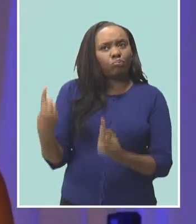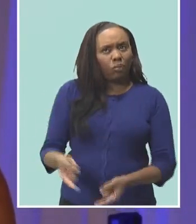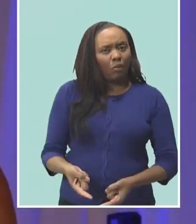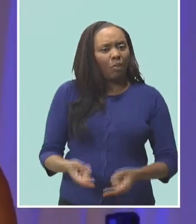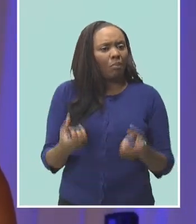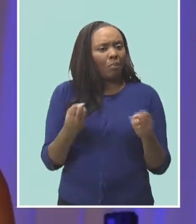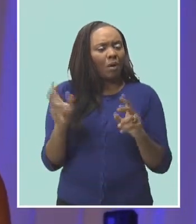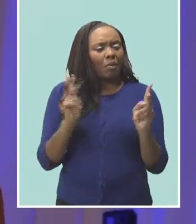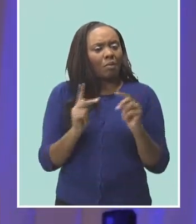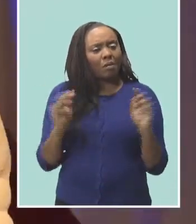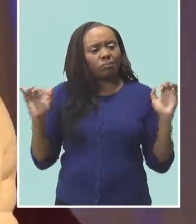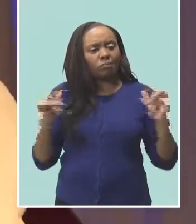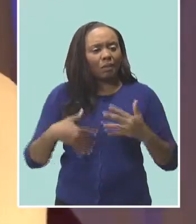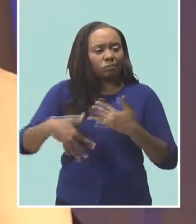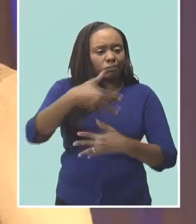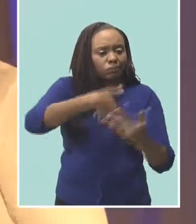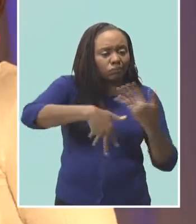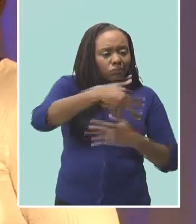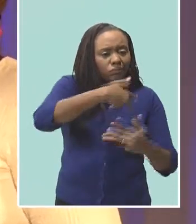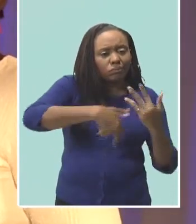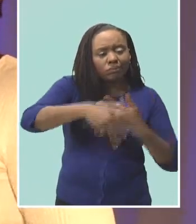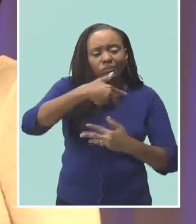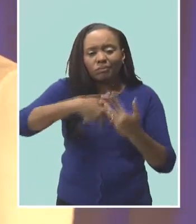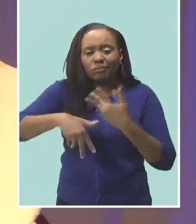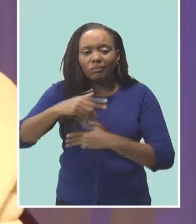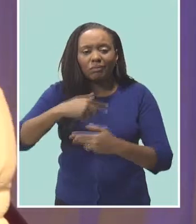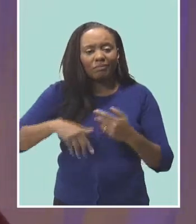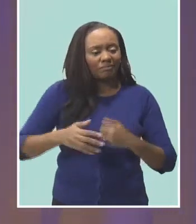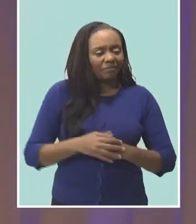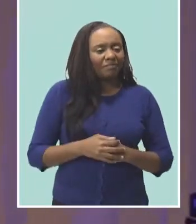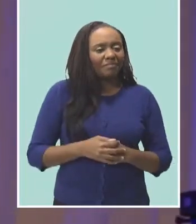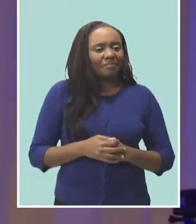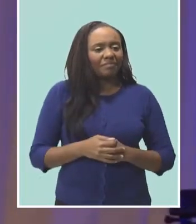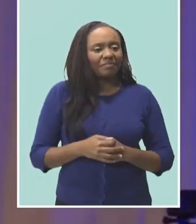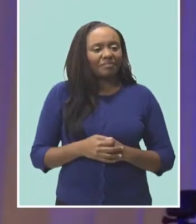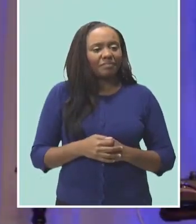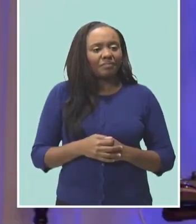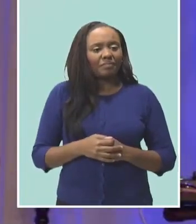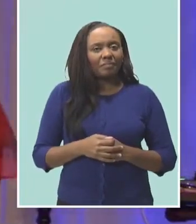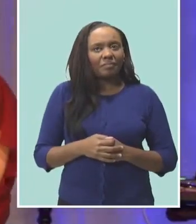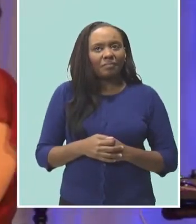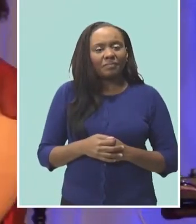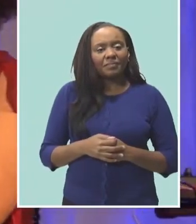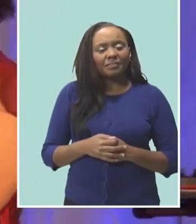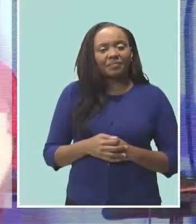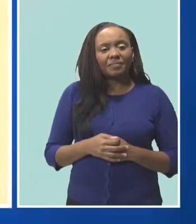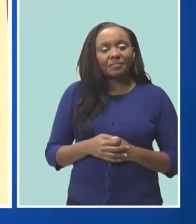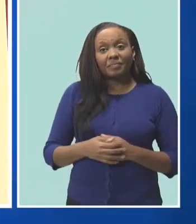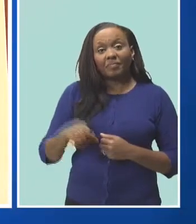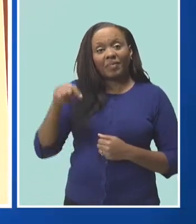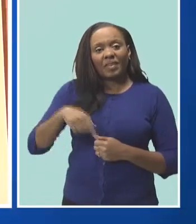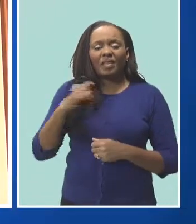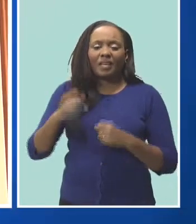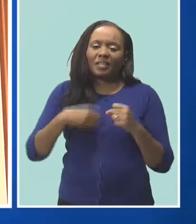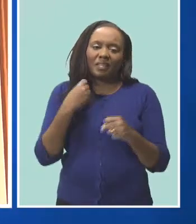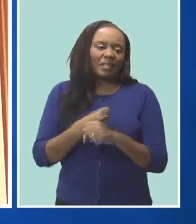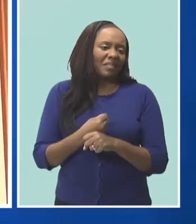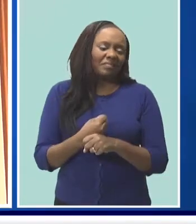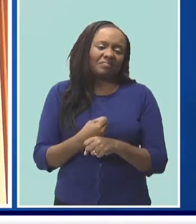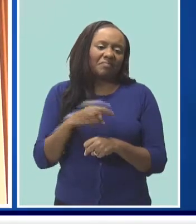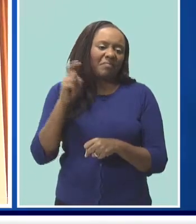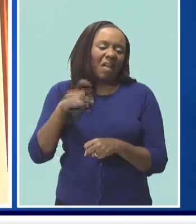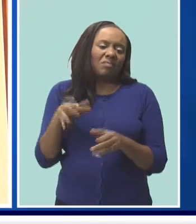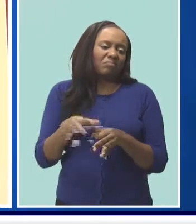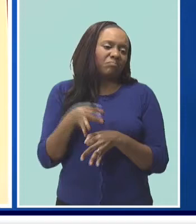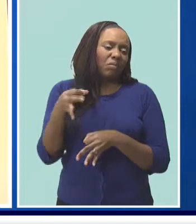patrons to make new friends and catch up with some old ones. This year, we cannot do nothing like that, so